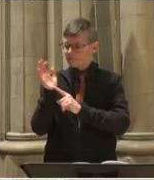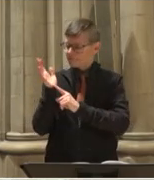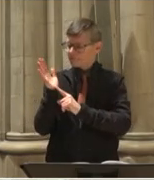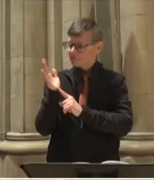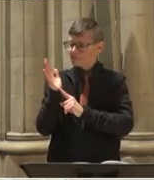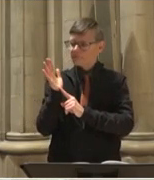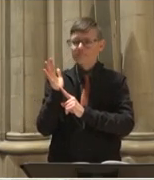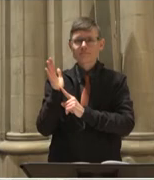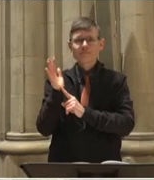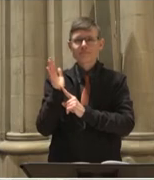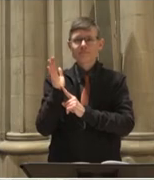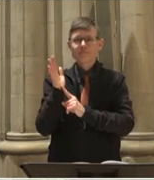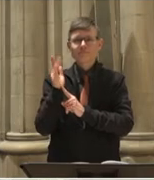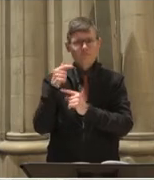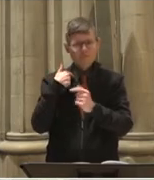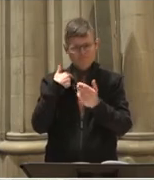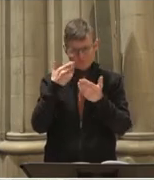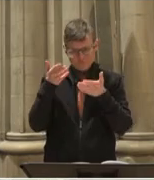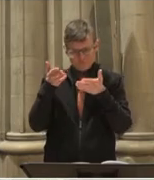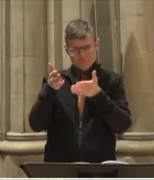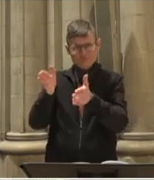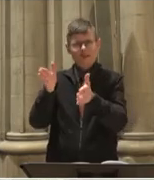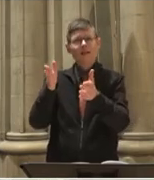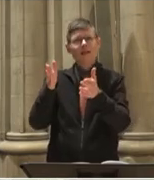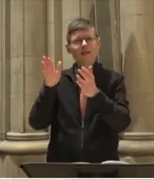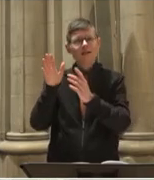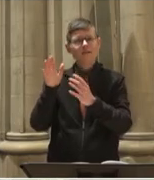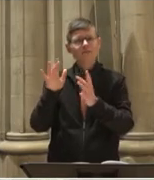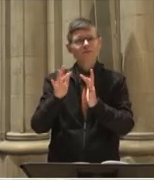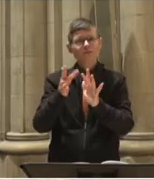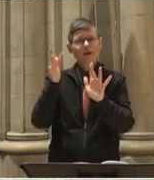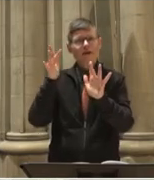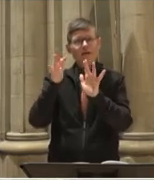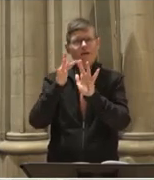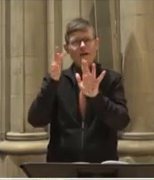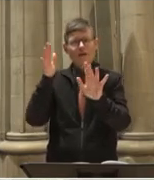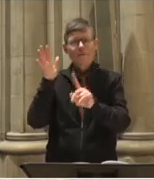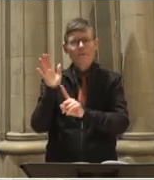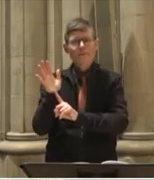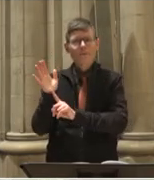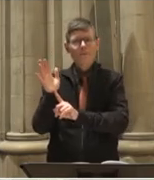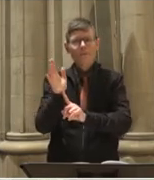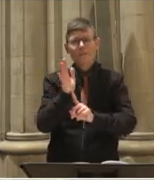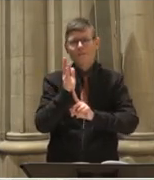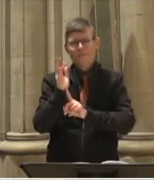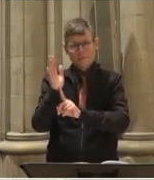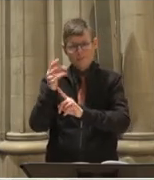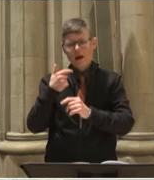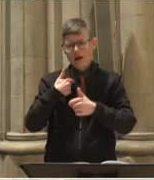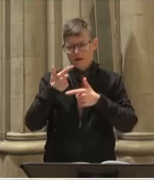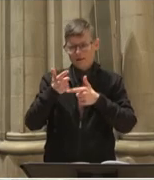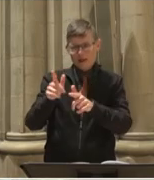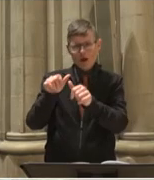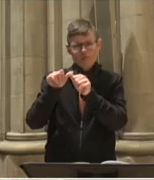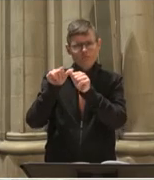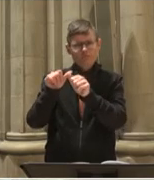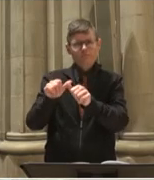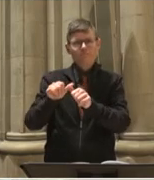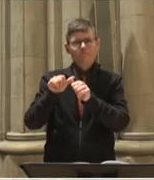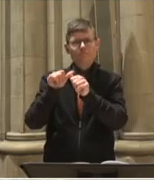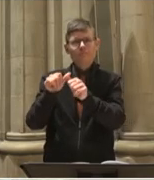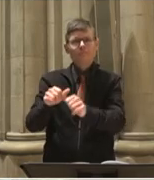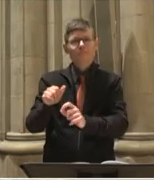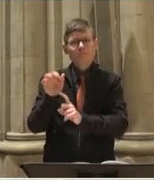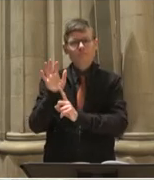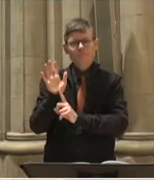mine, I'm gonna let it shine. This little light of mine,